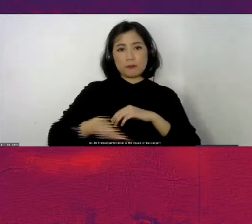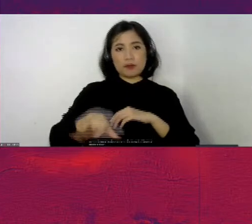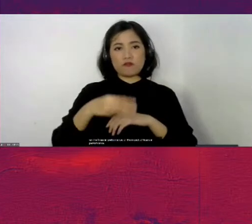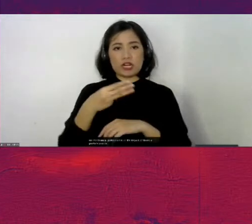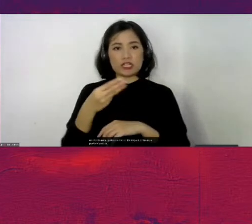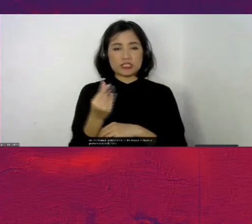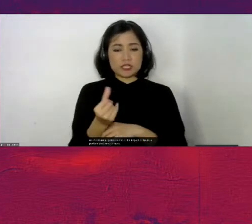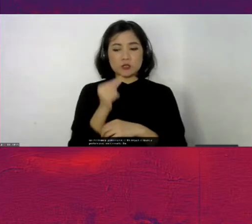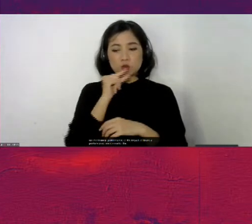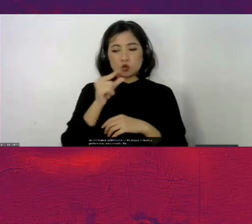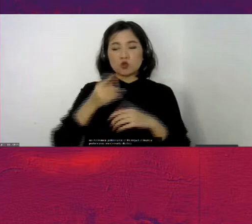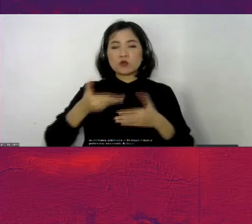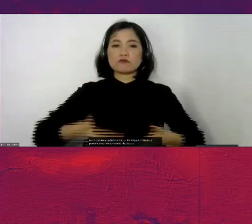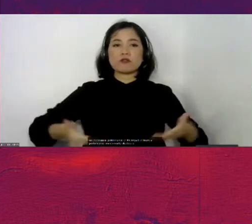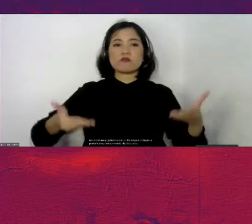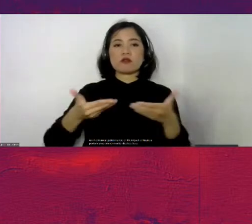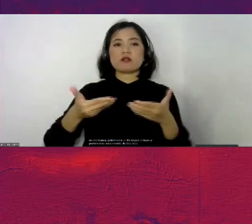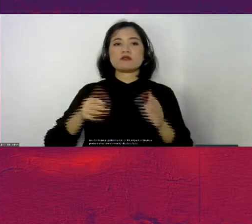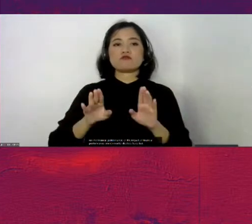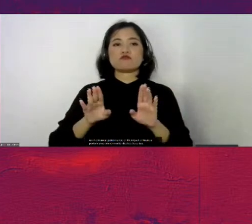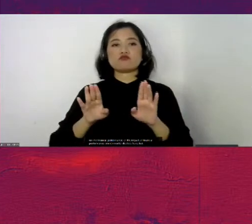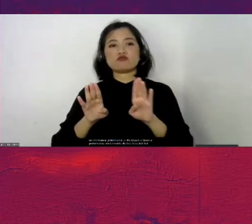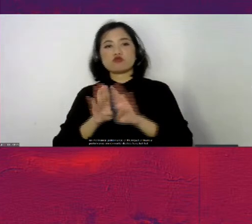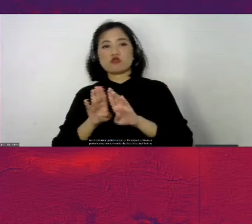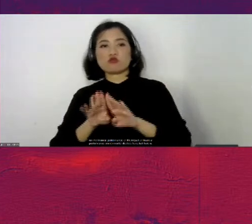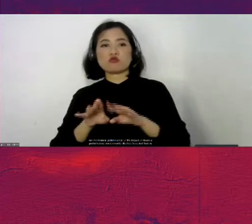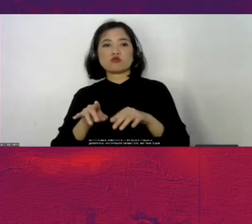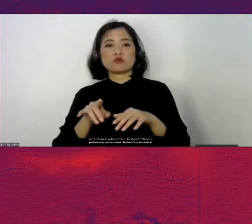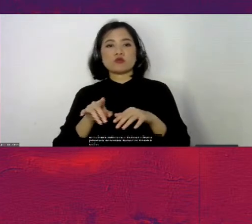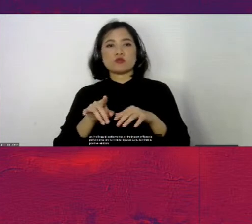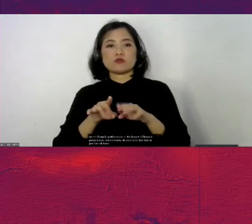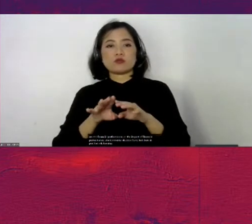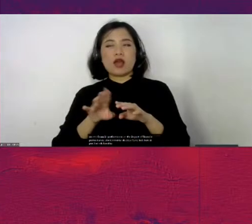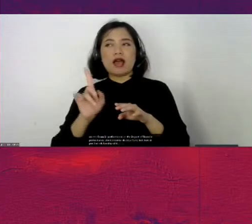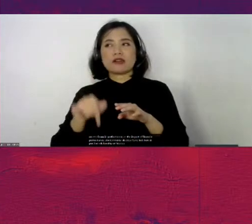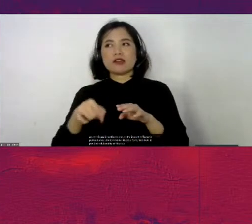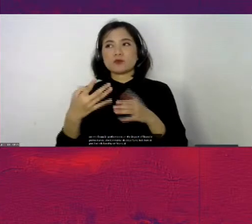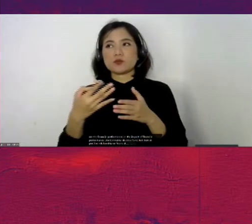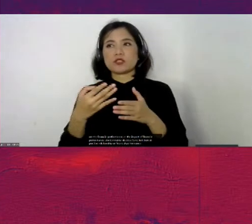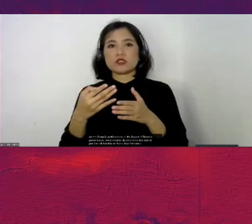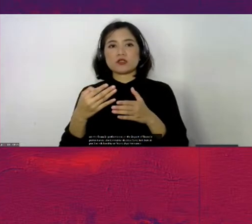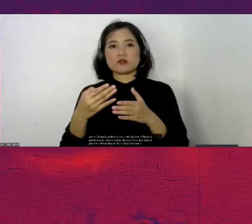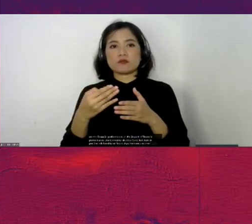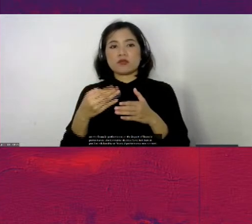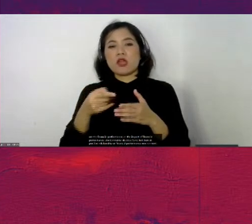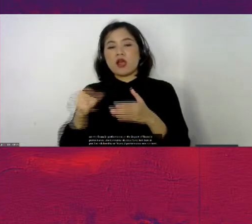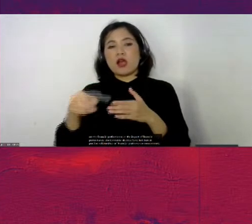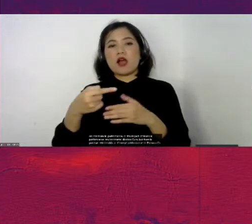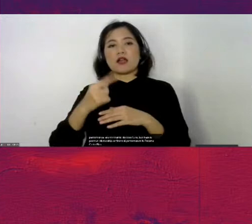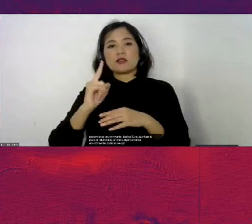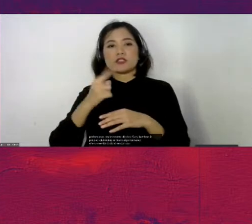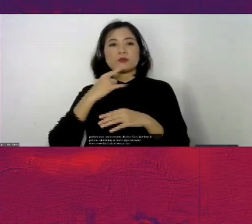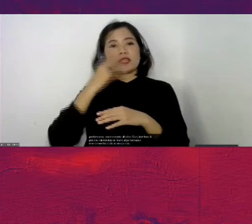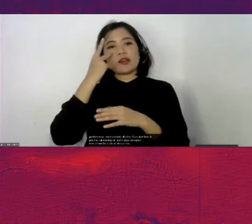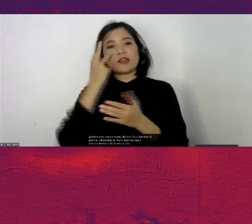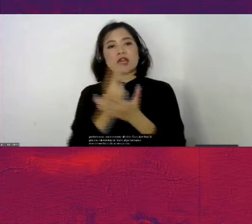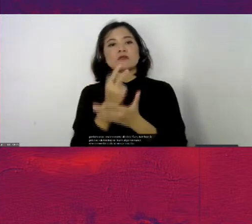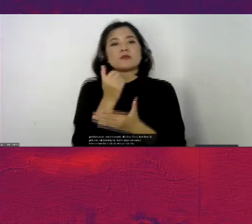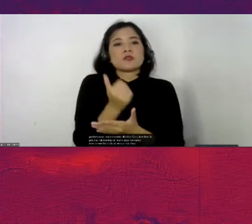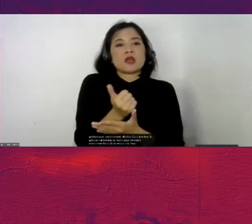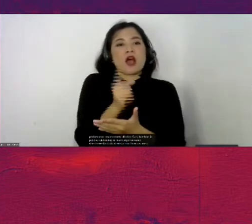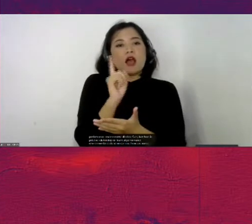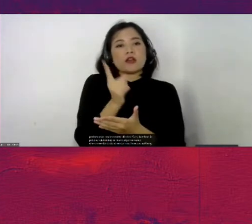environmental disclosure, but there is positive relationship of financial performance to environmental cost. So we can see there are